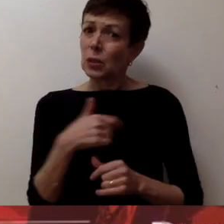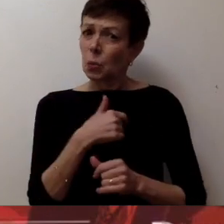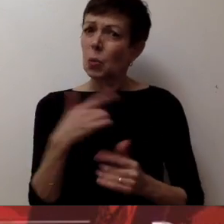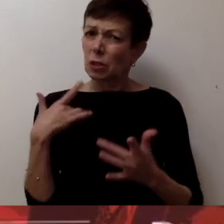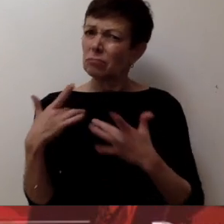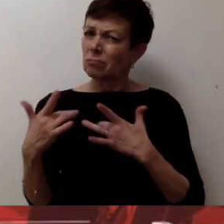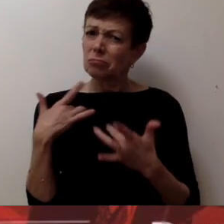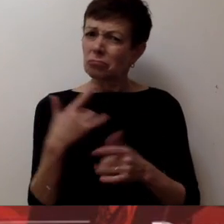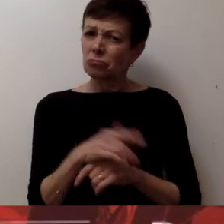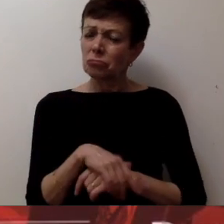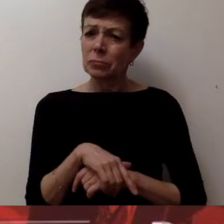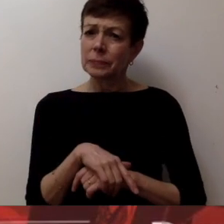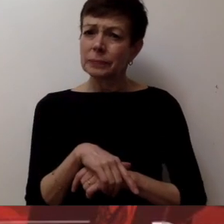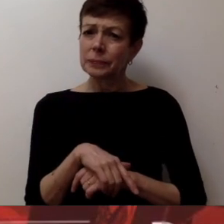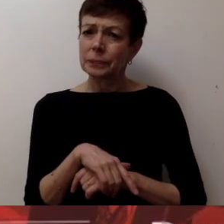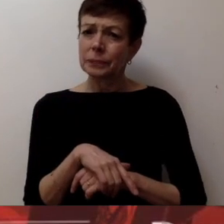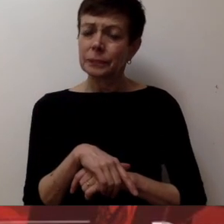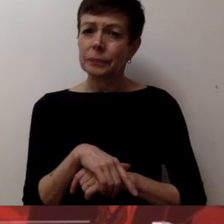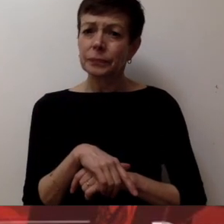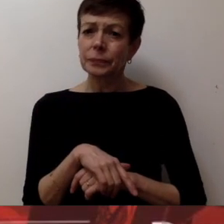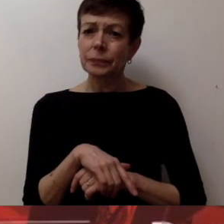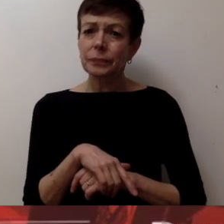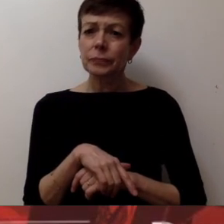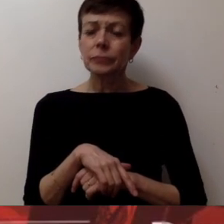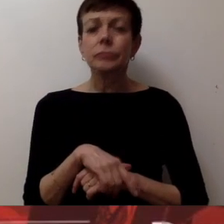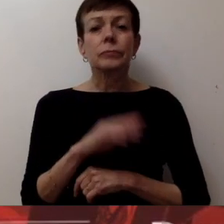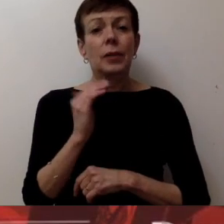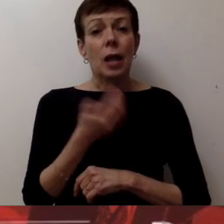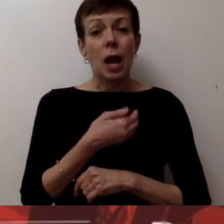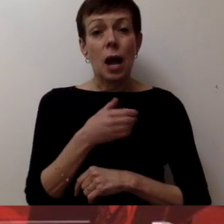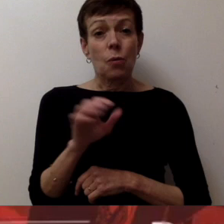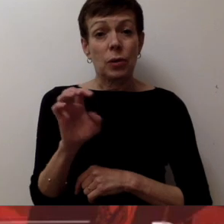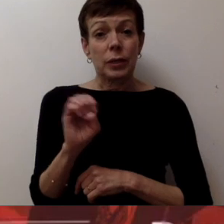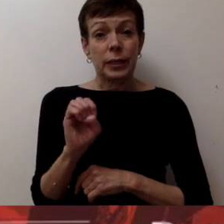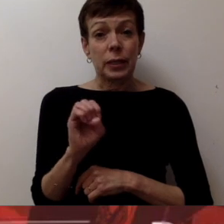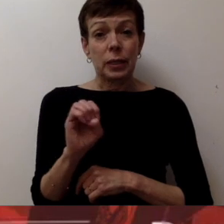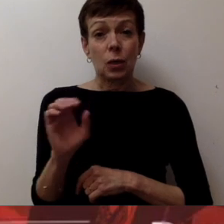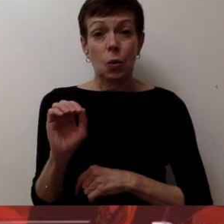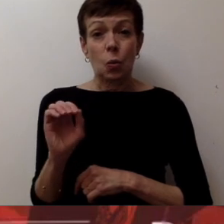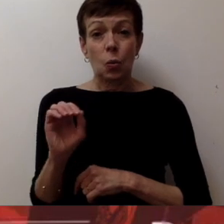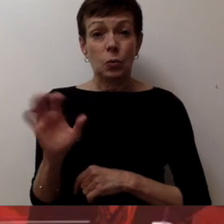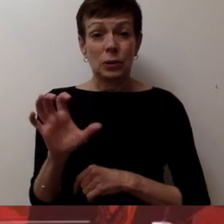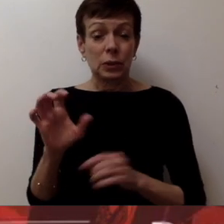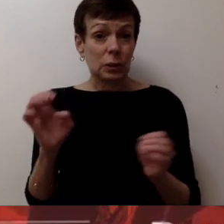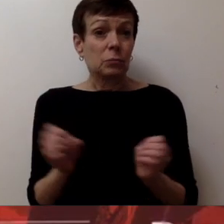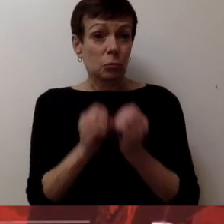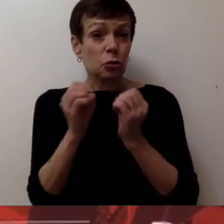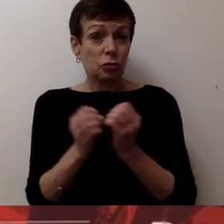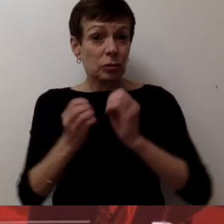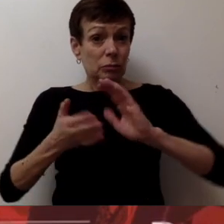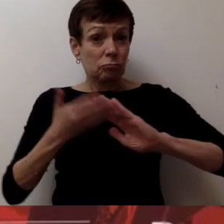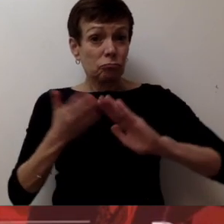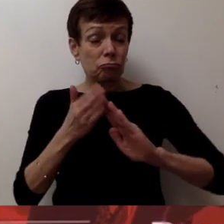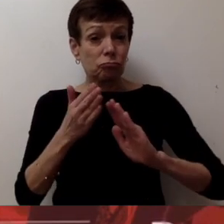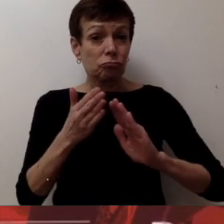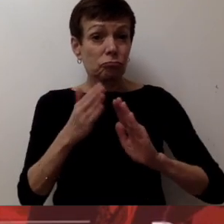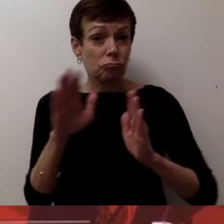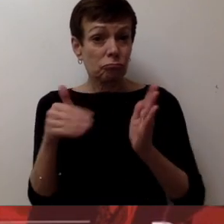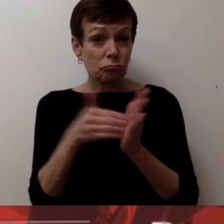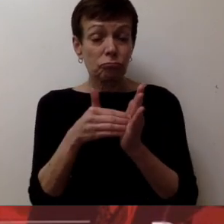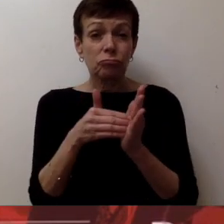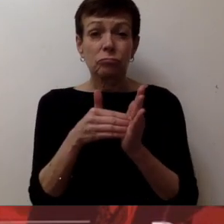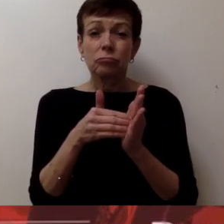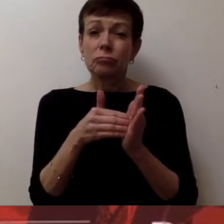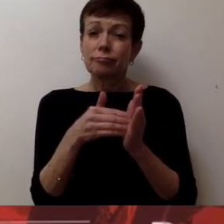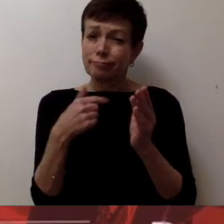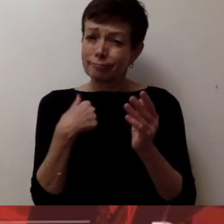Safety and Emergency Preparedness. While the City of Red Deer Emergency Operations Center appreciates the need for the